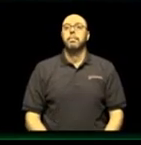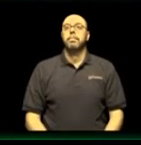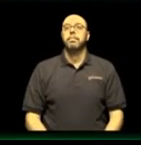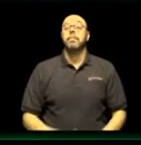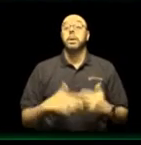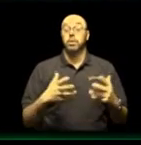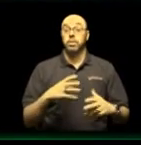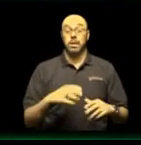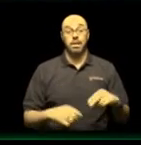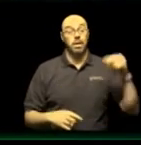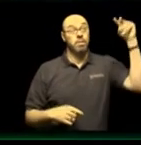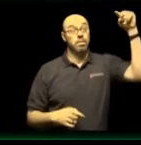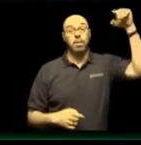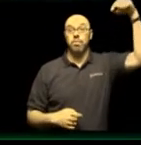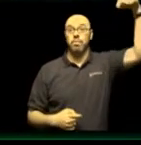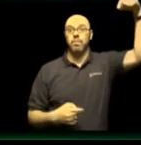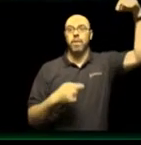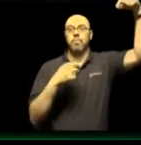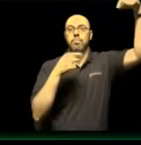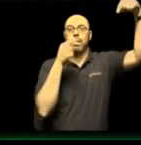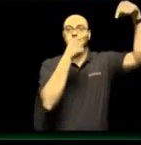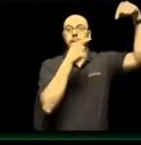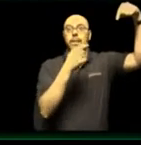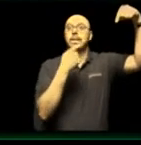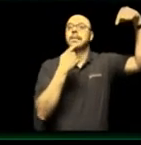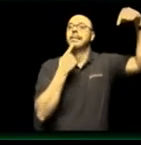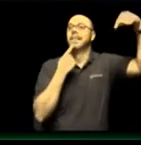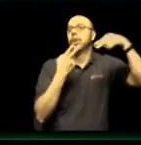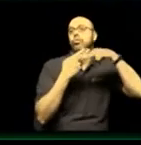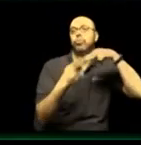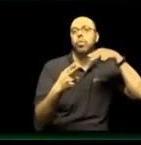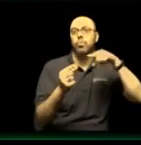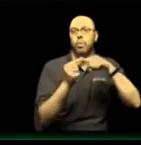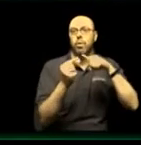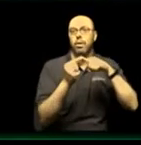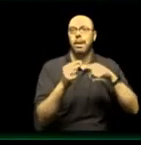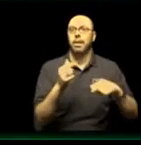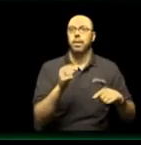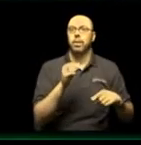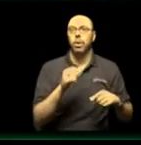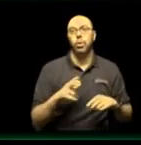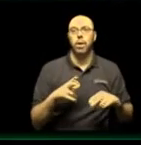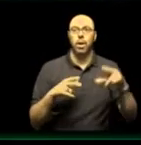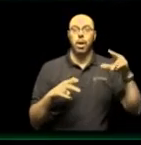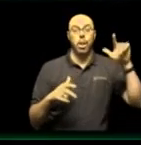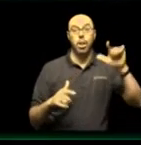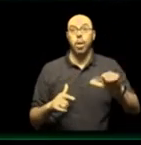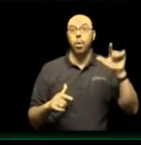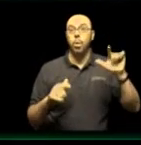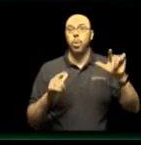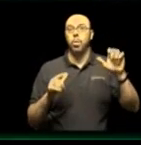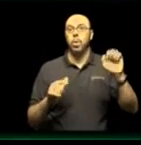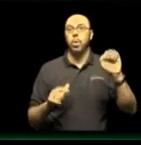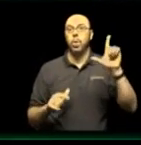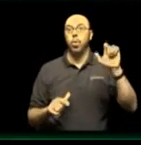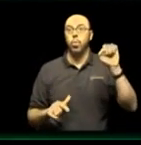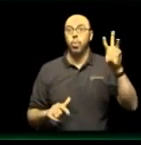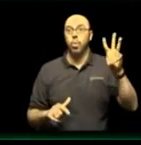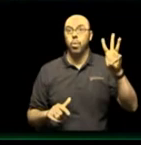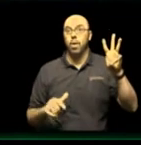tells you? The spotter say very short word. Okay. So the spotter say no, no, no, or hi, hi,